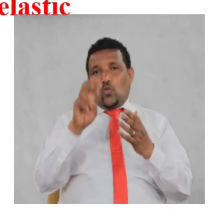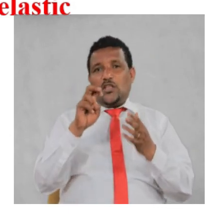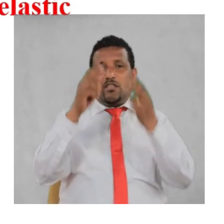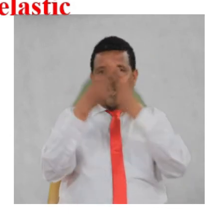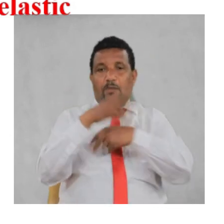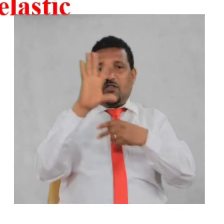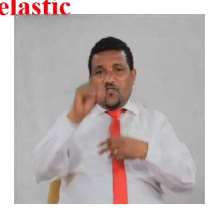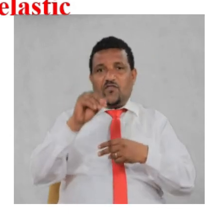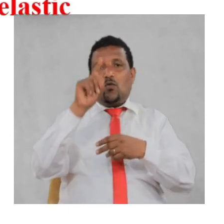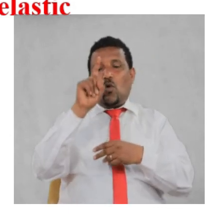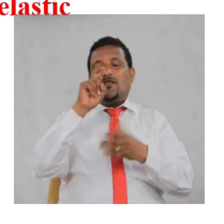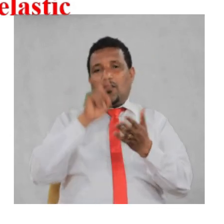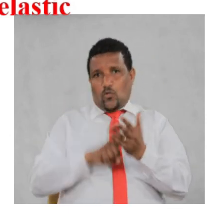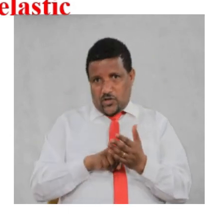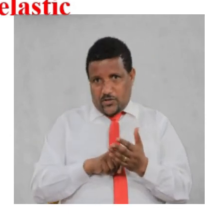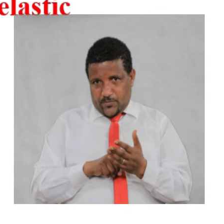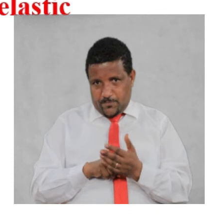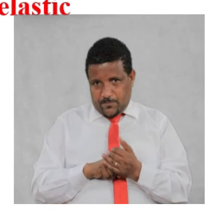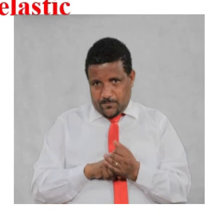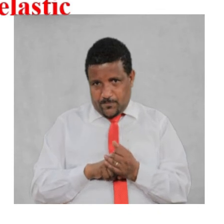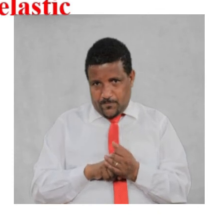50 is 1,000.